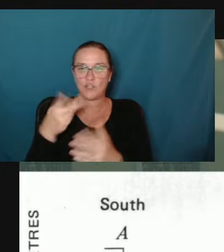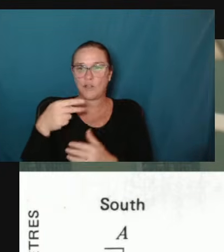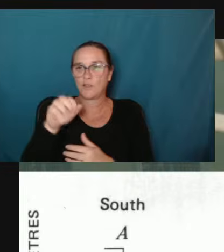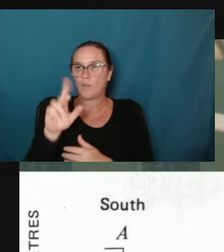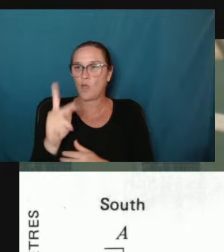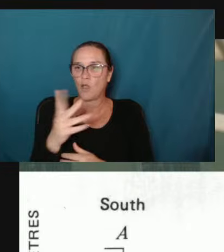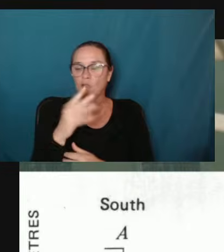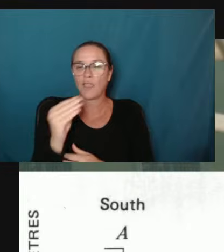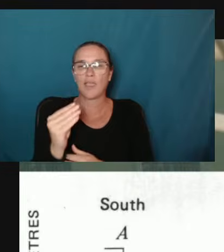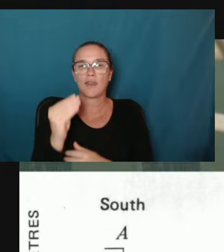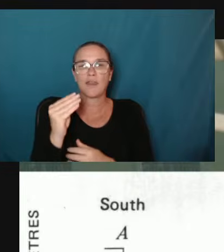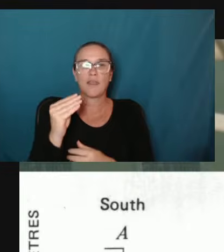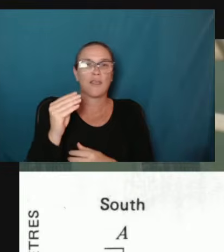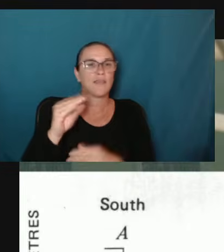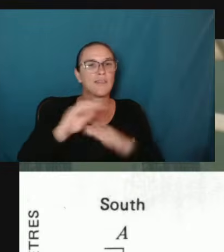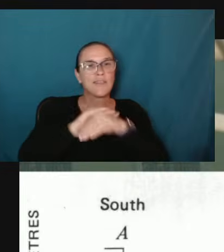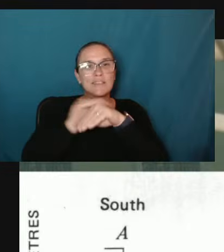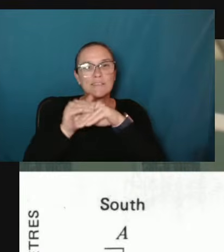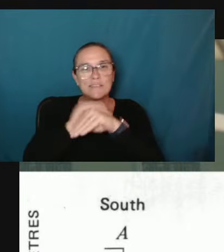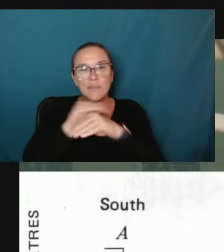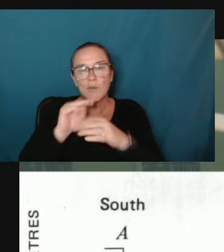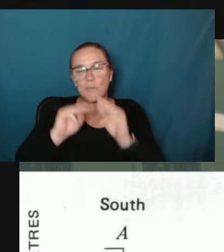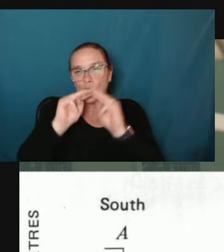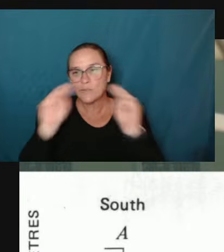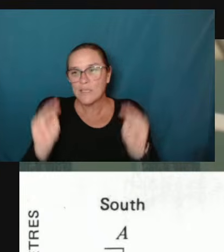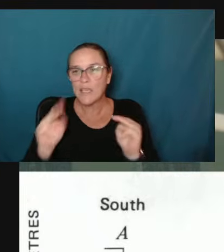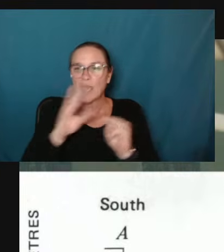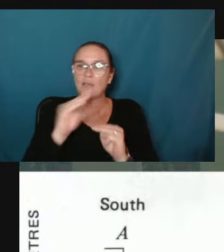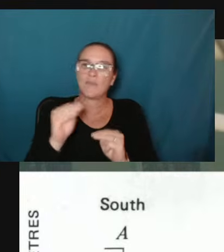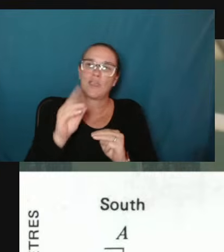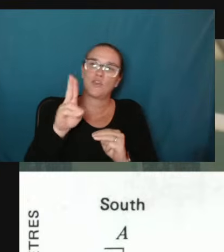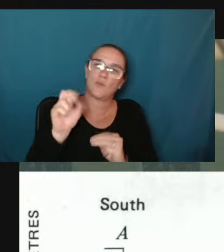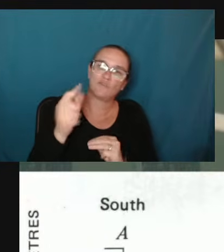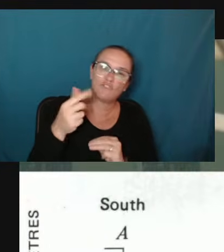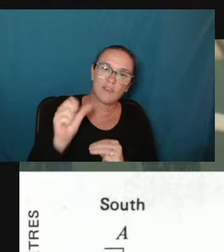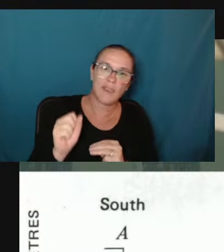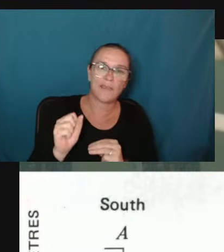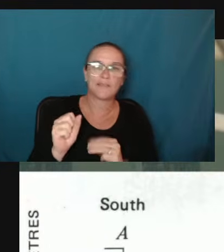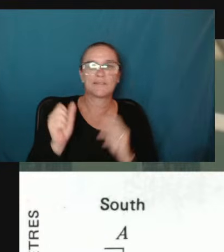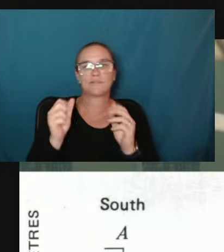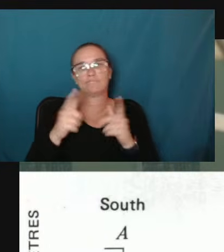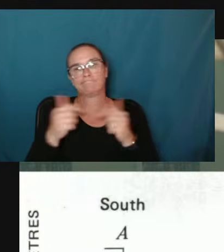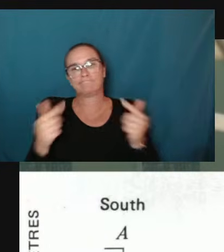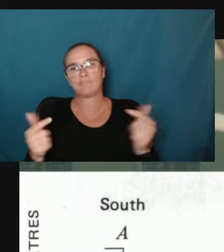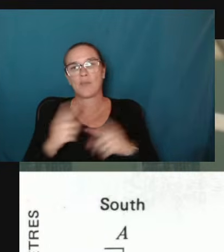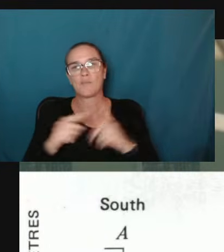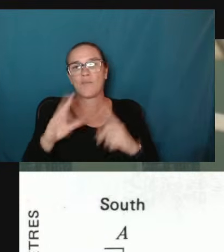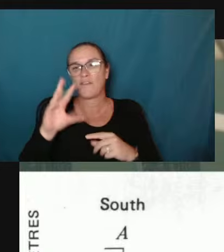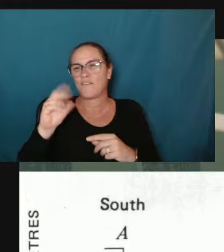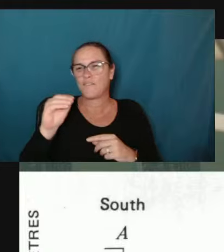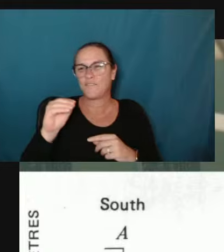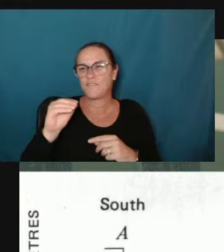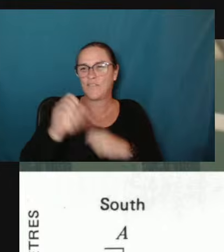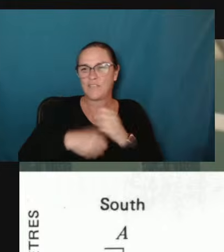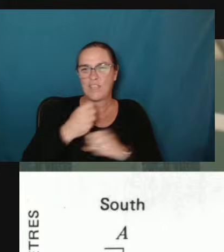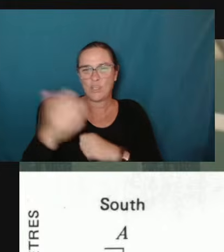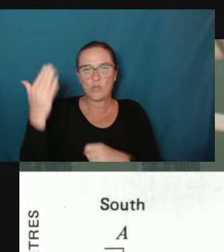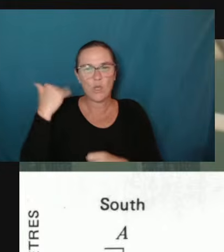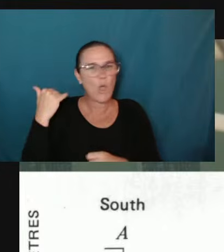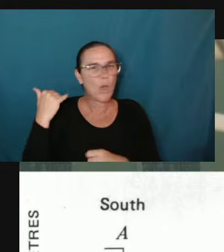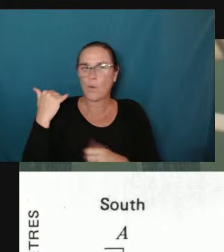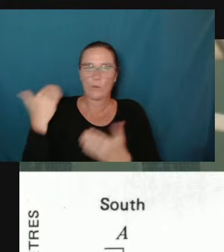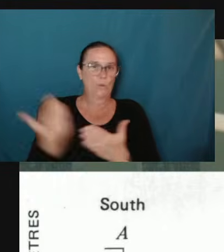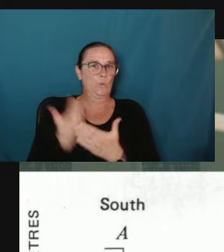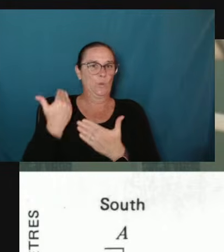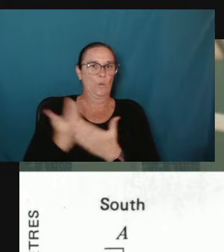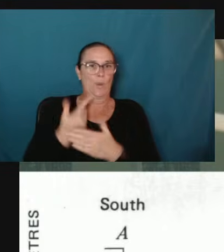out from the Summit Museum and USGS and everybody. And this is kind of a familiar concept now. But 50 years ago, minds were blown. It's